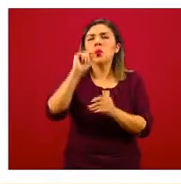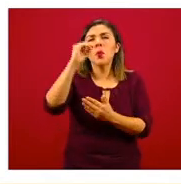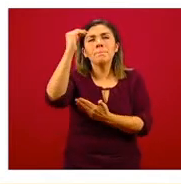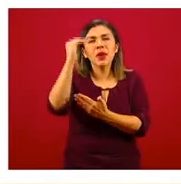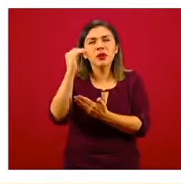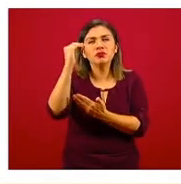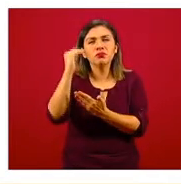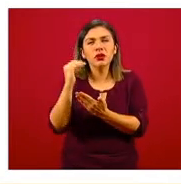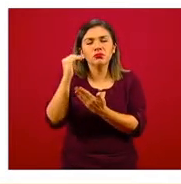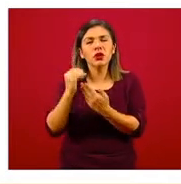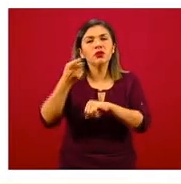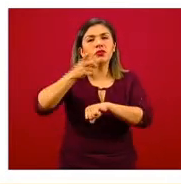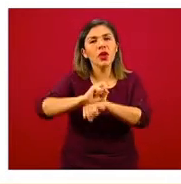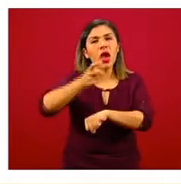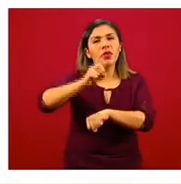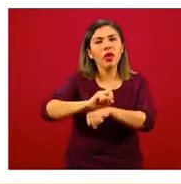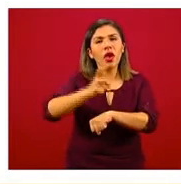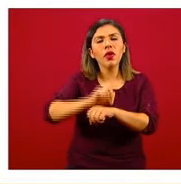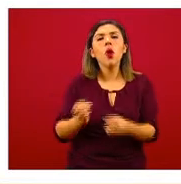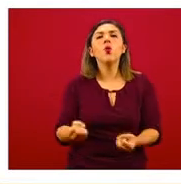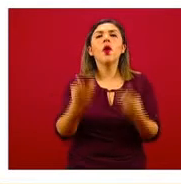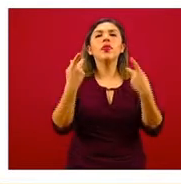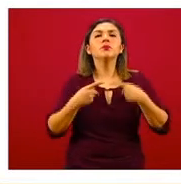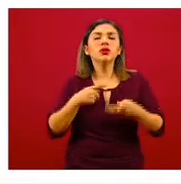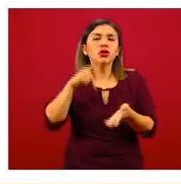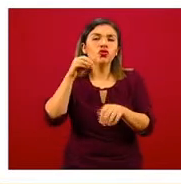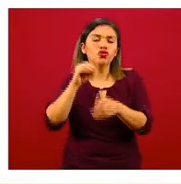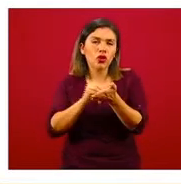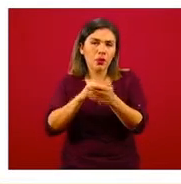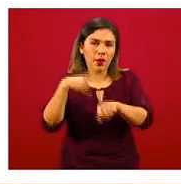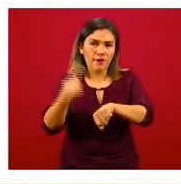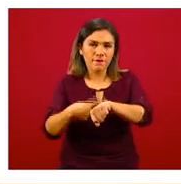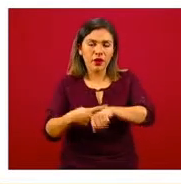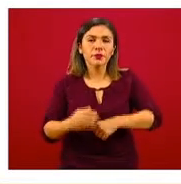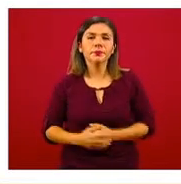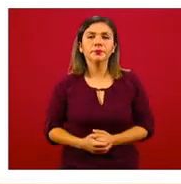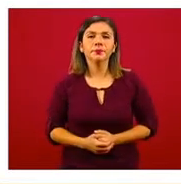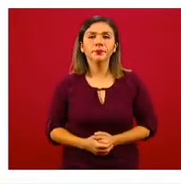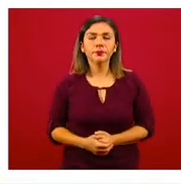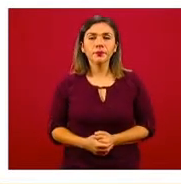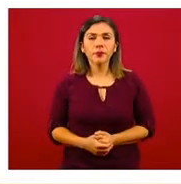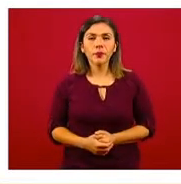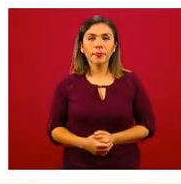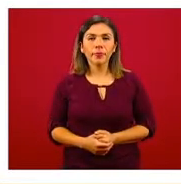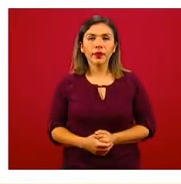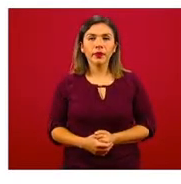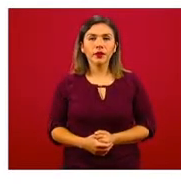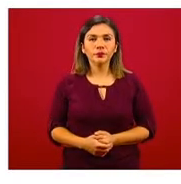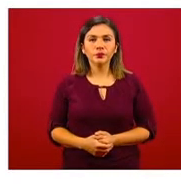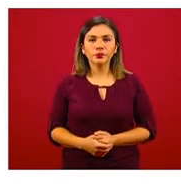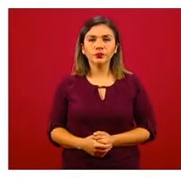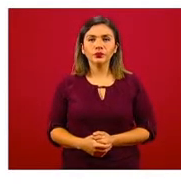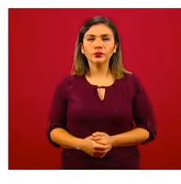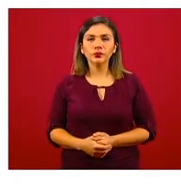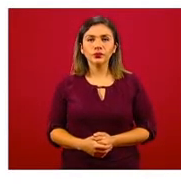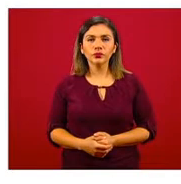is keeping the same trend, keeping a downward trend. Now,